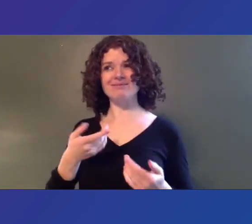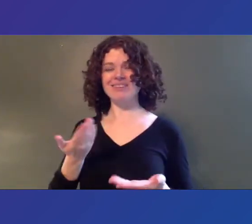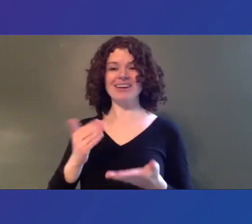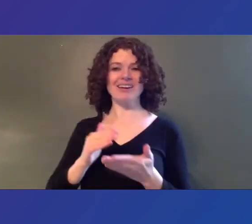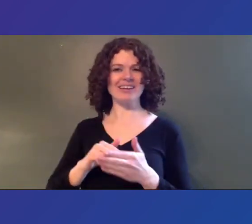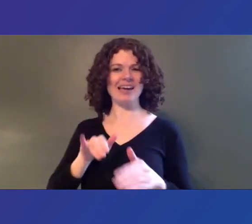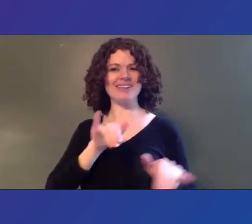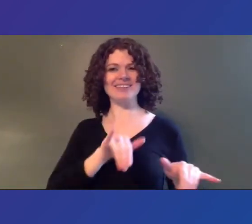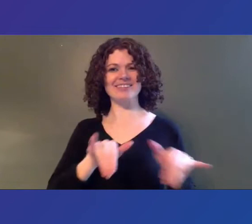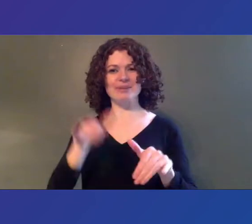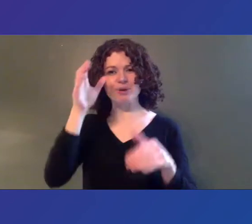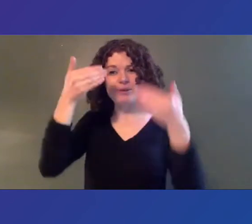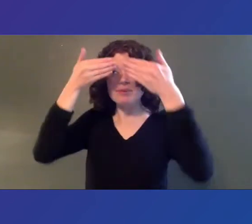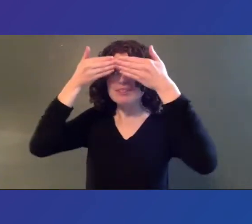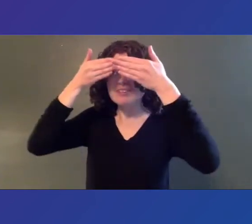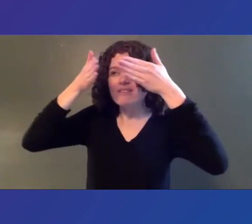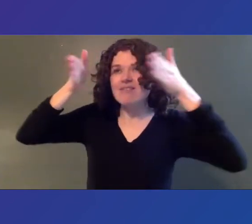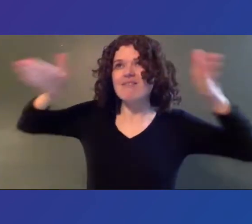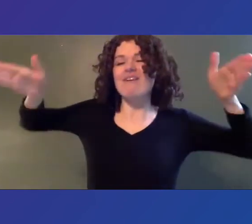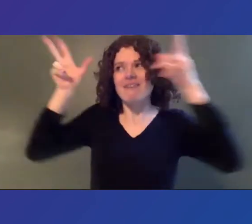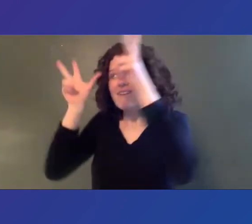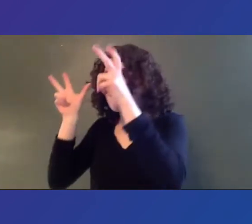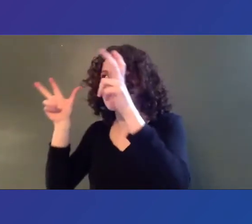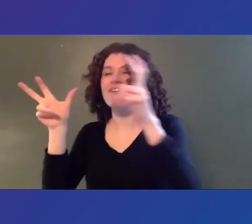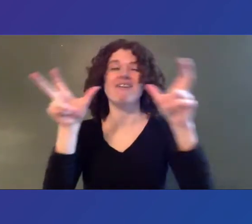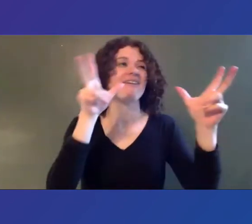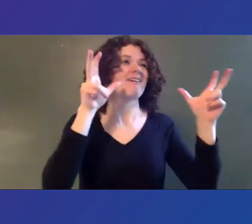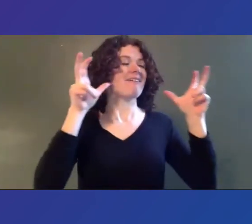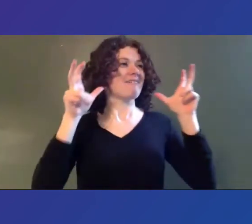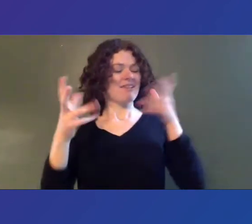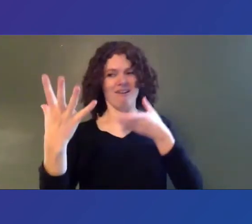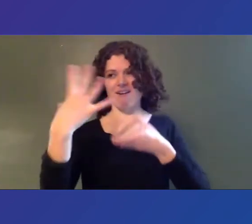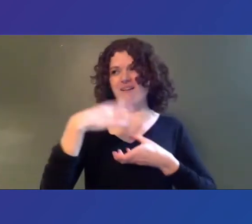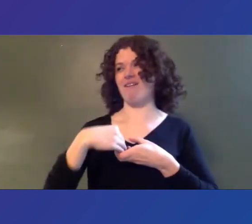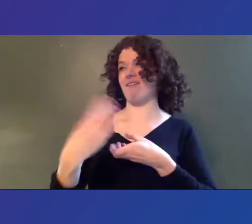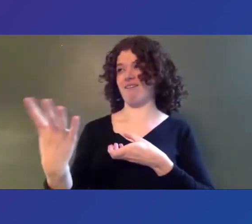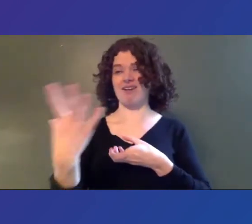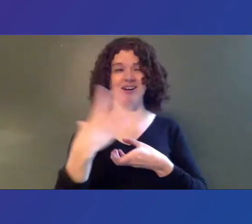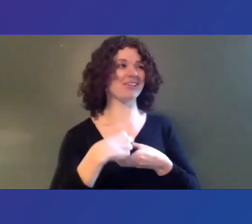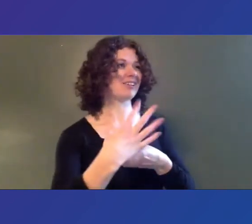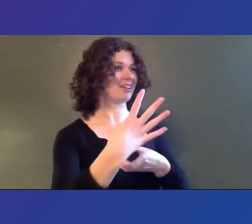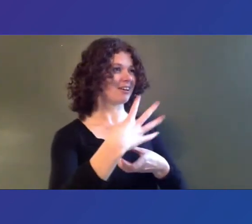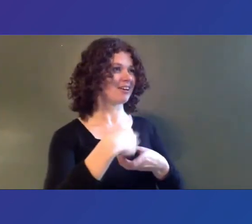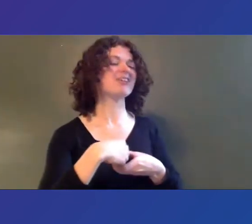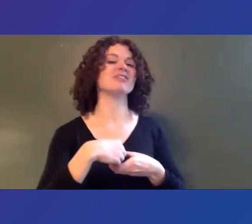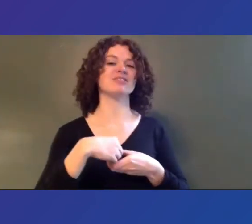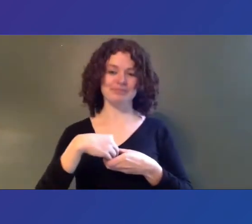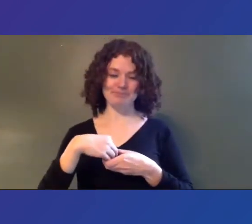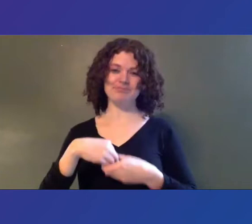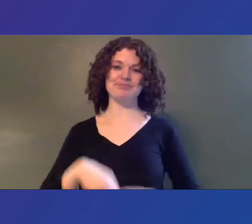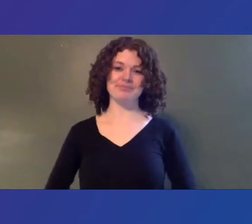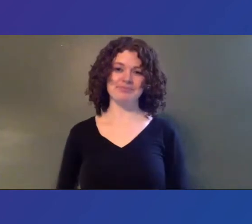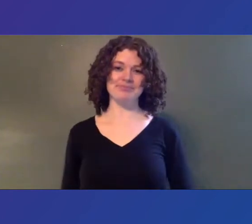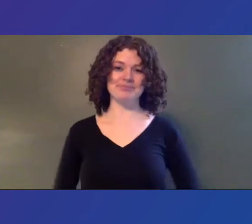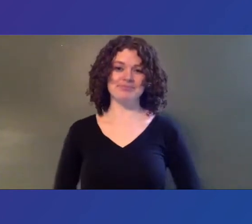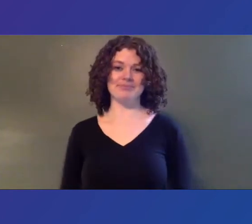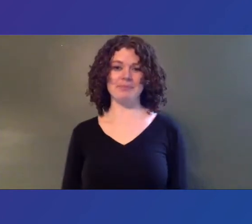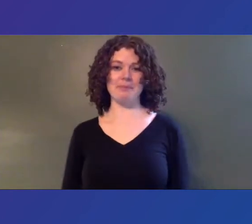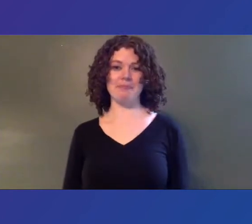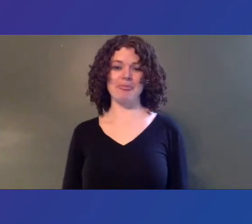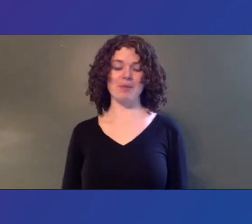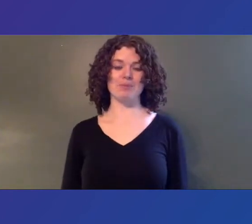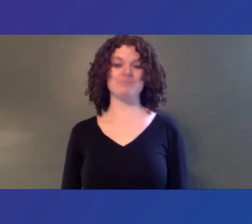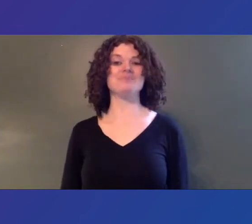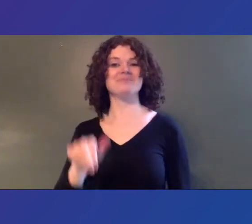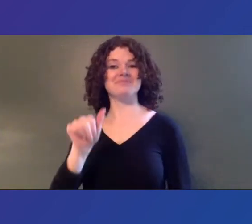you're looking and experiencing and inhabiting the studio. Mm-hmm. This is